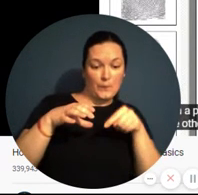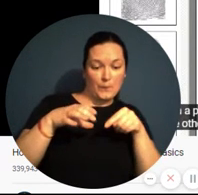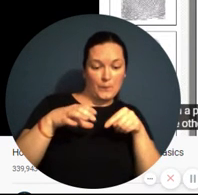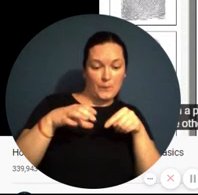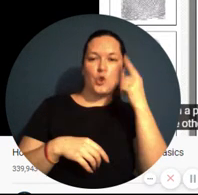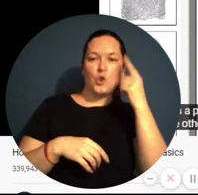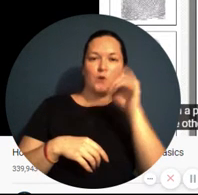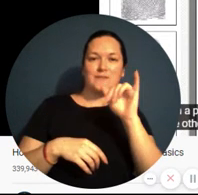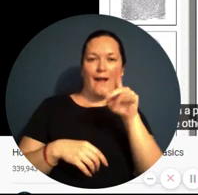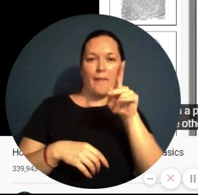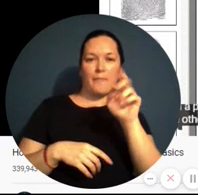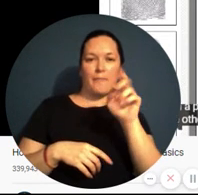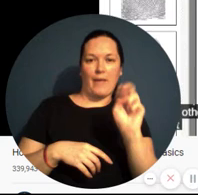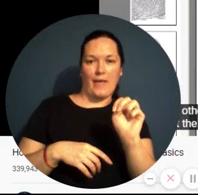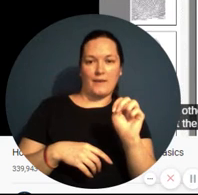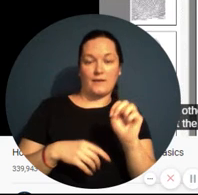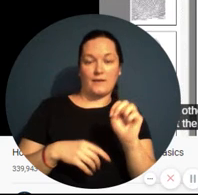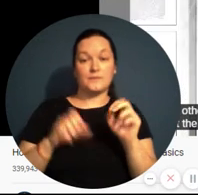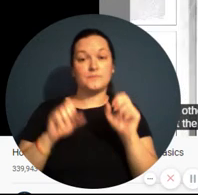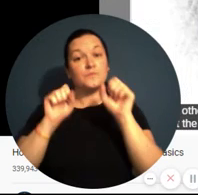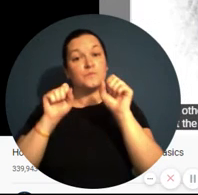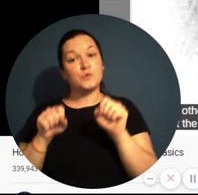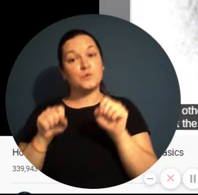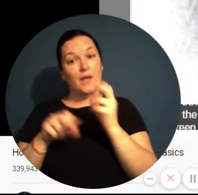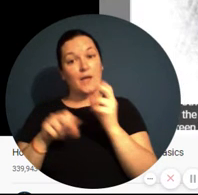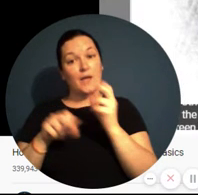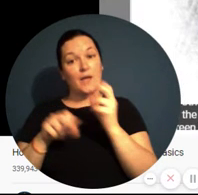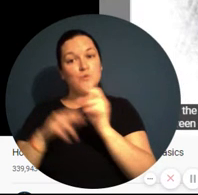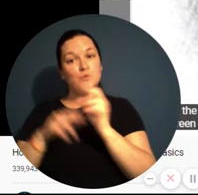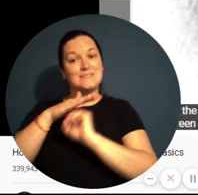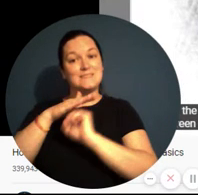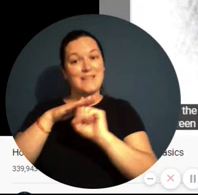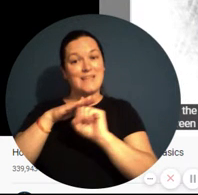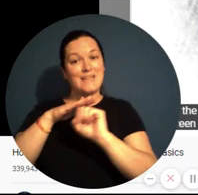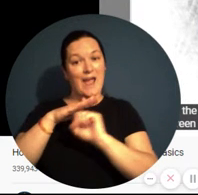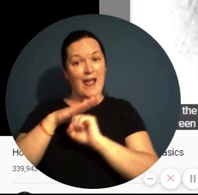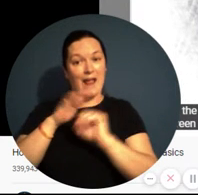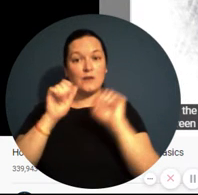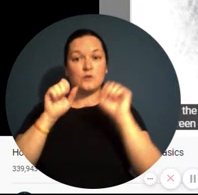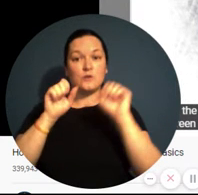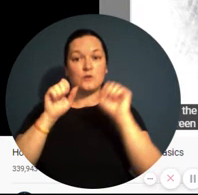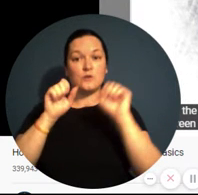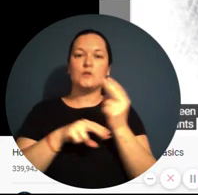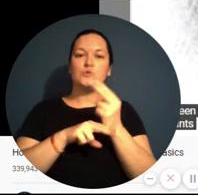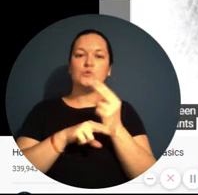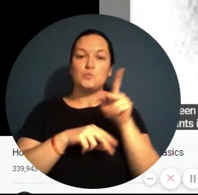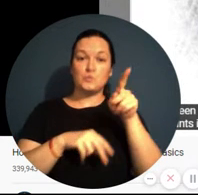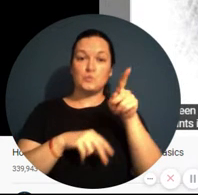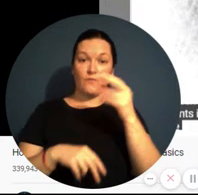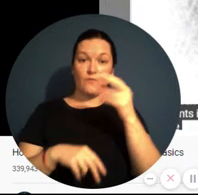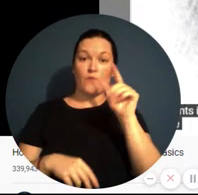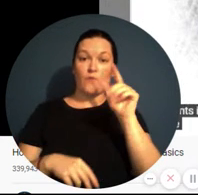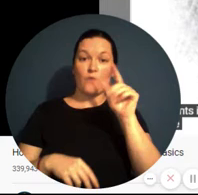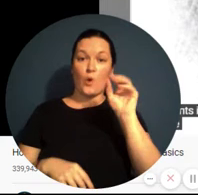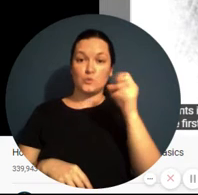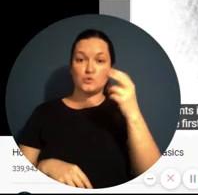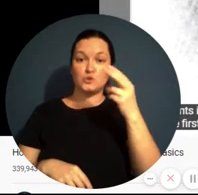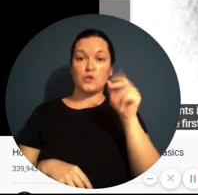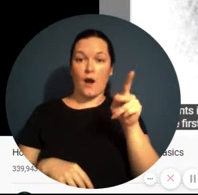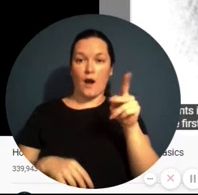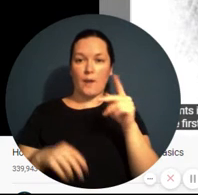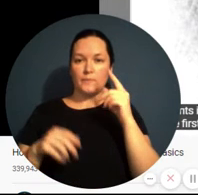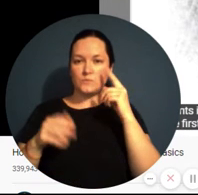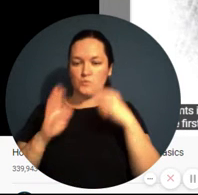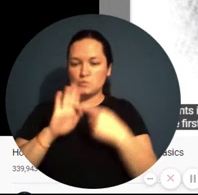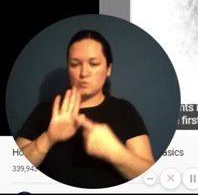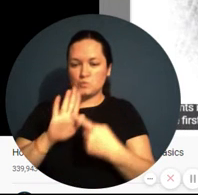you can use a scanner to get the fingerprints onto the computer screen and use Photoshop to mark the points in the print. The first step in